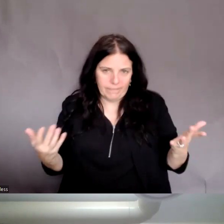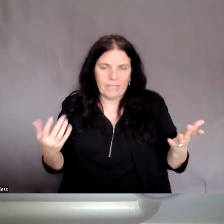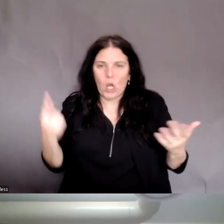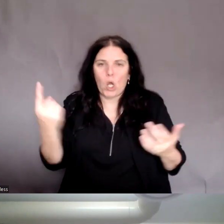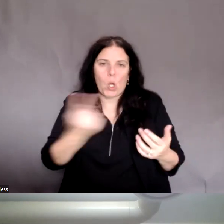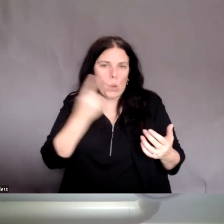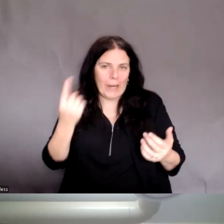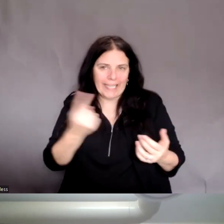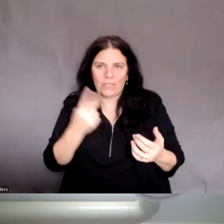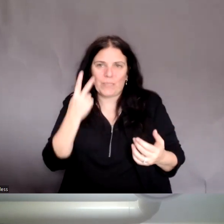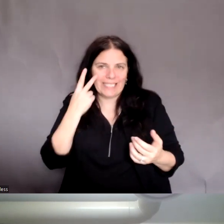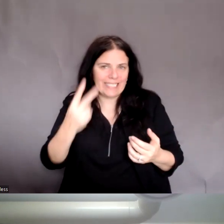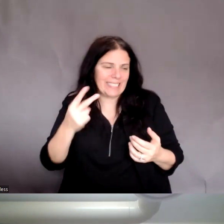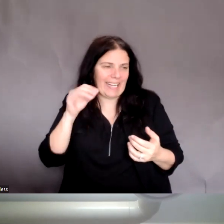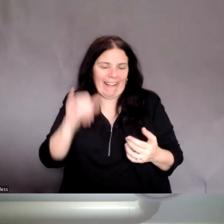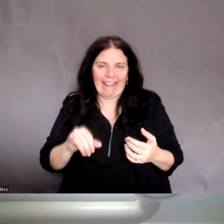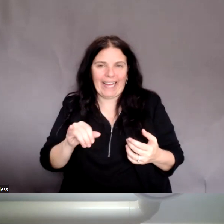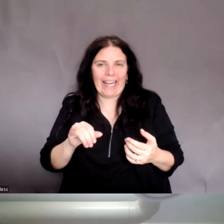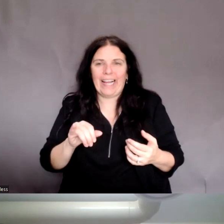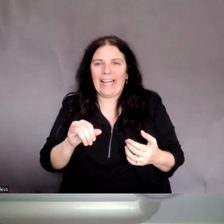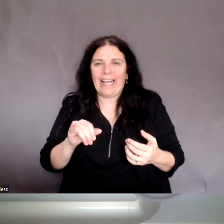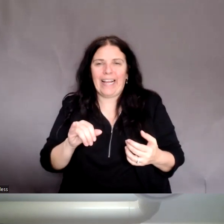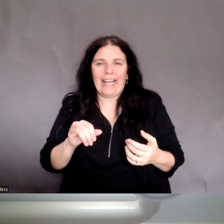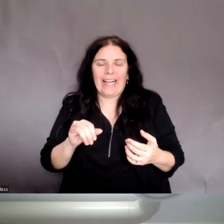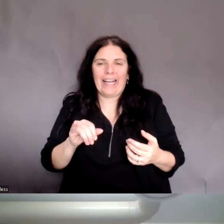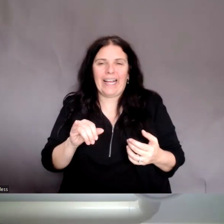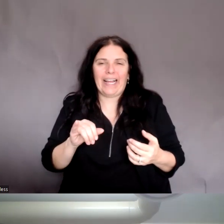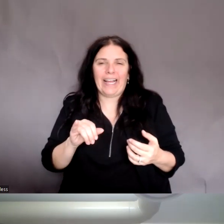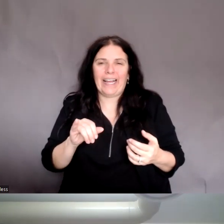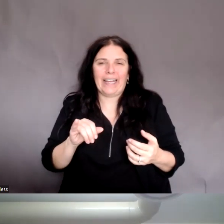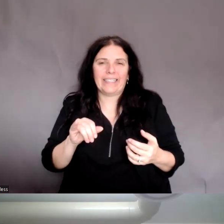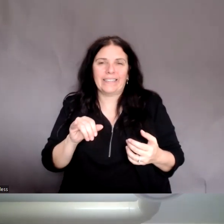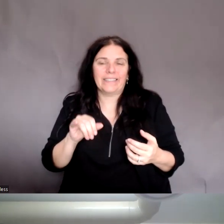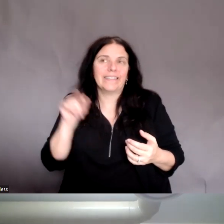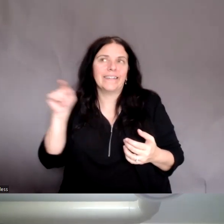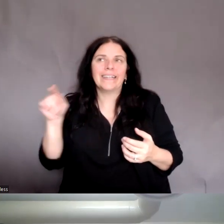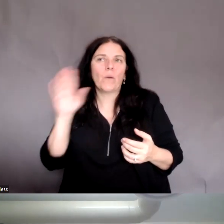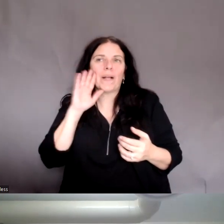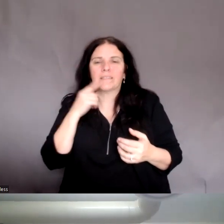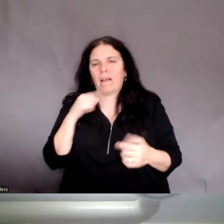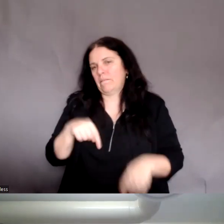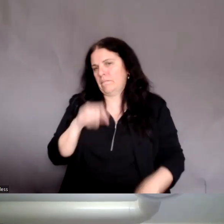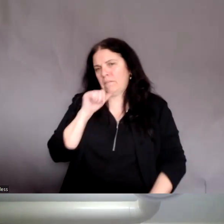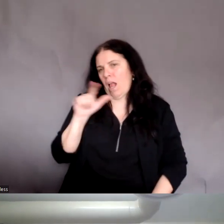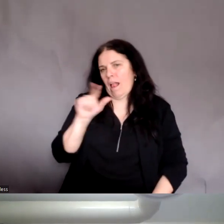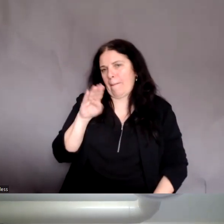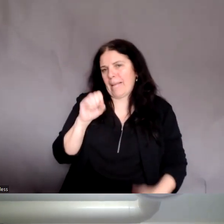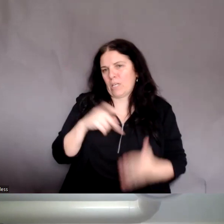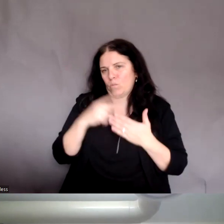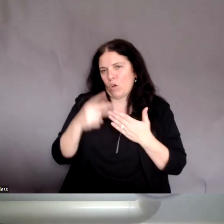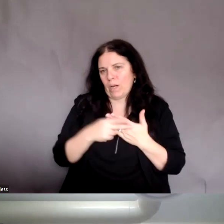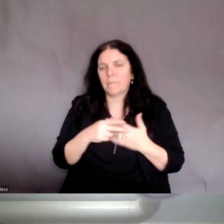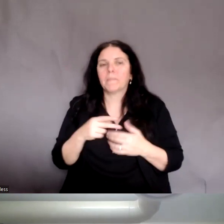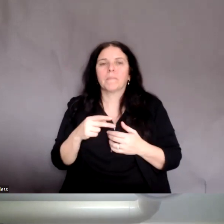seen different things where, you know, they've said this is not an LBS program. And I usually then